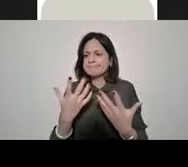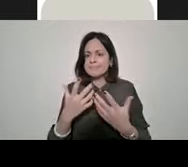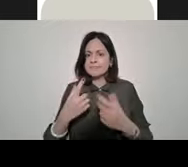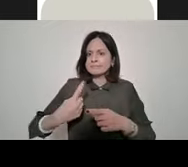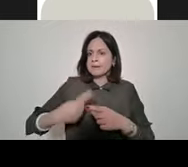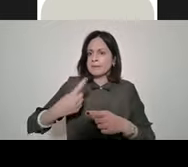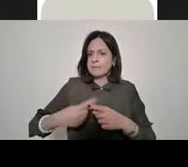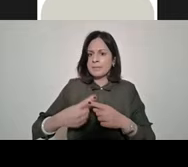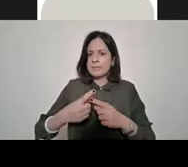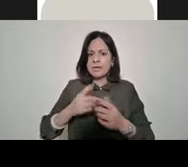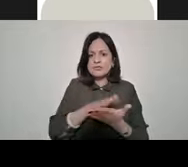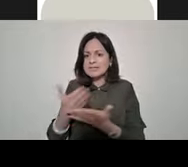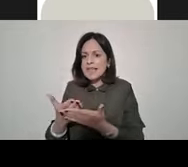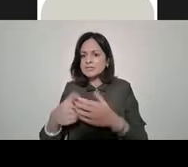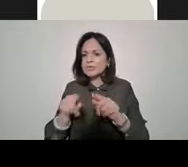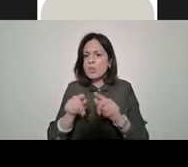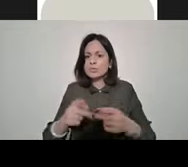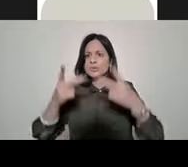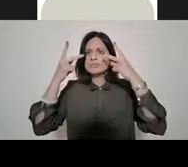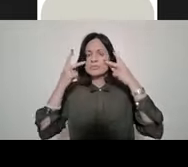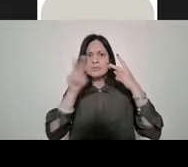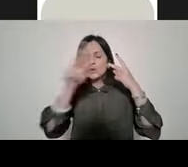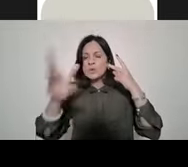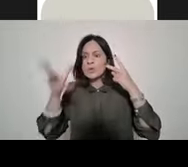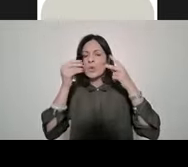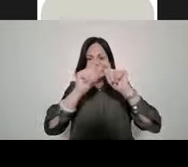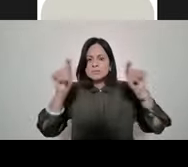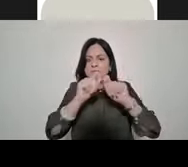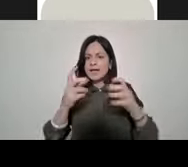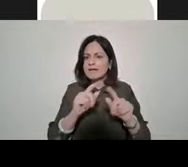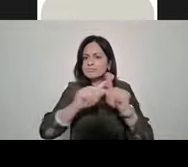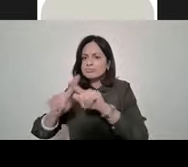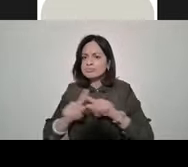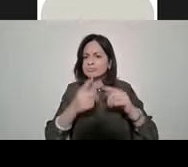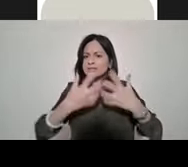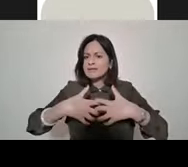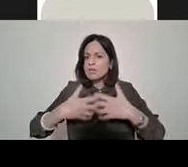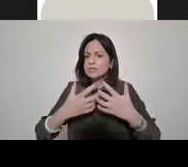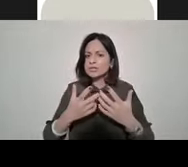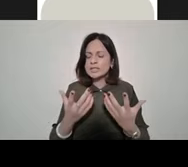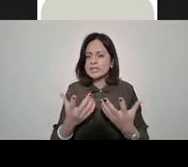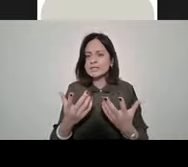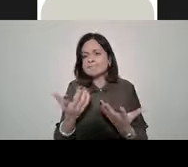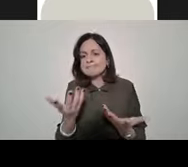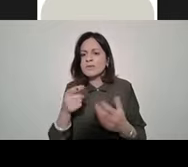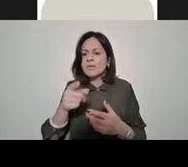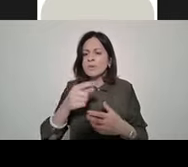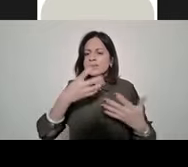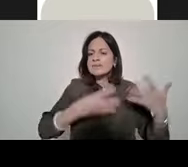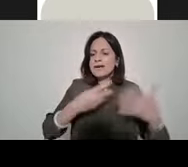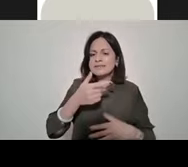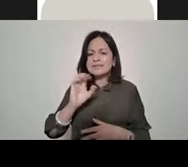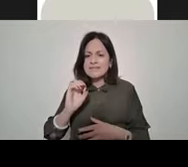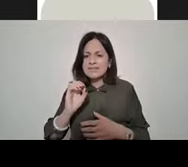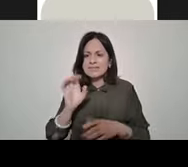instantaneous translation and interpreting for people. So, you know, we have the Babelfish or the kind of the 1970s